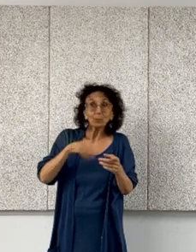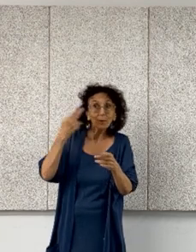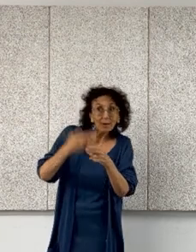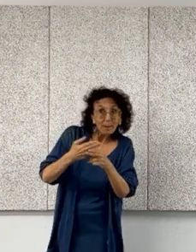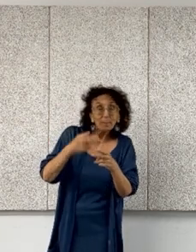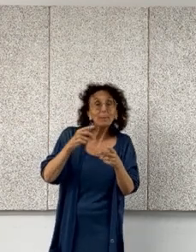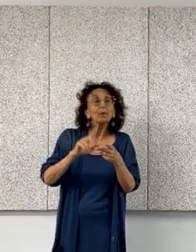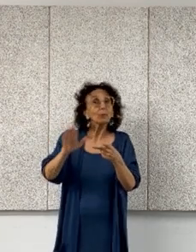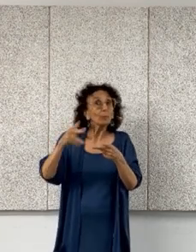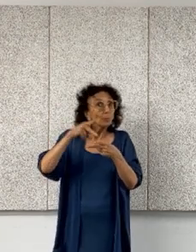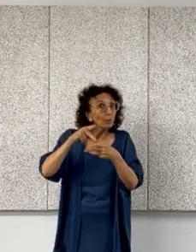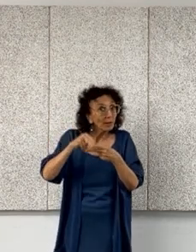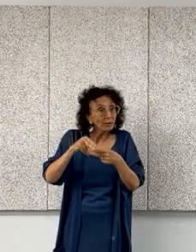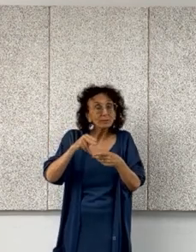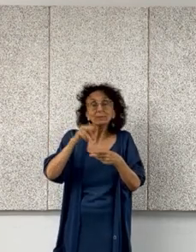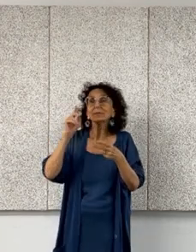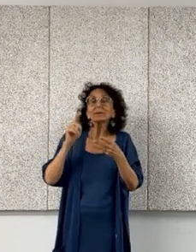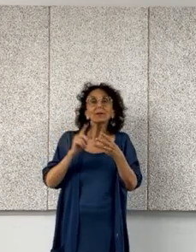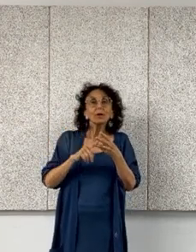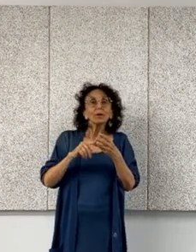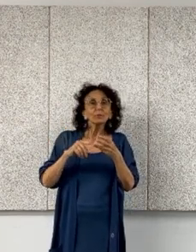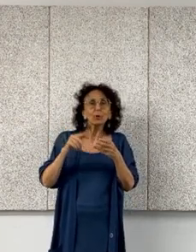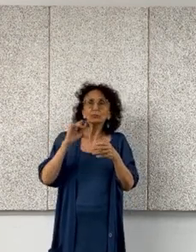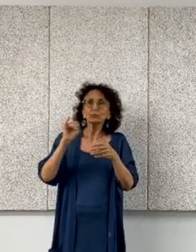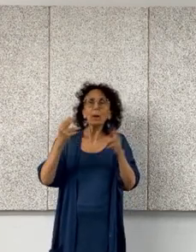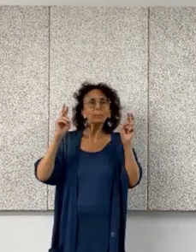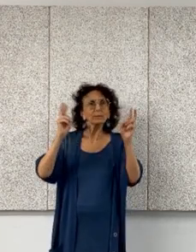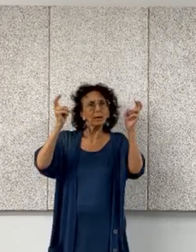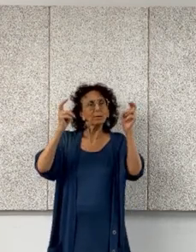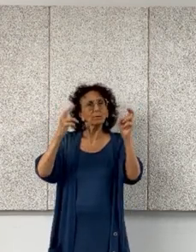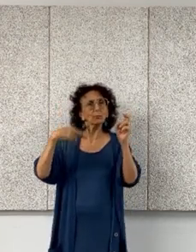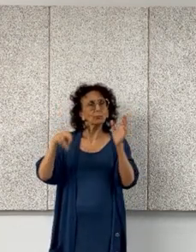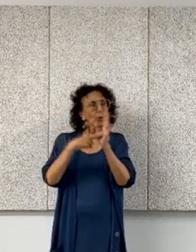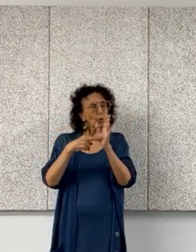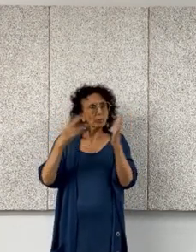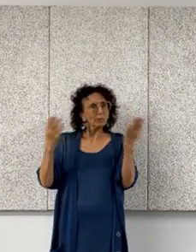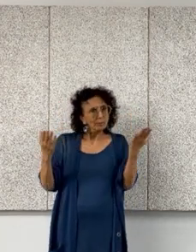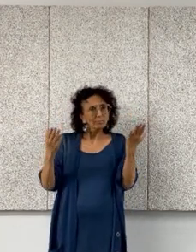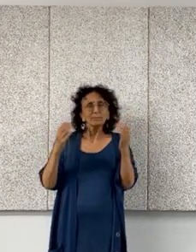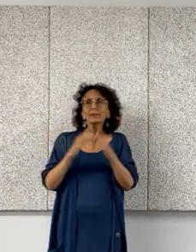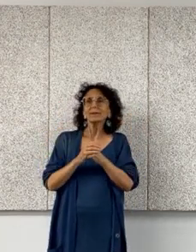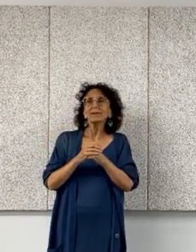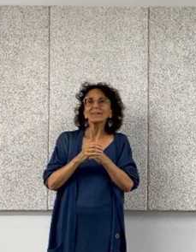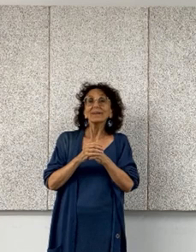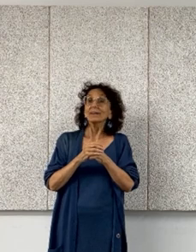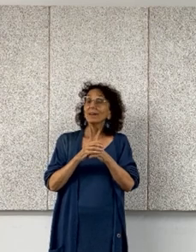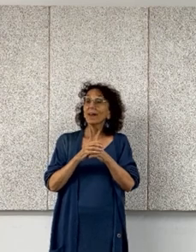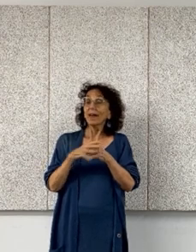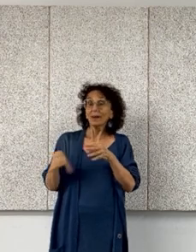your pronouns, your title or your role in the field,